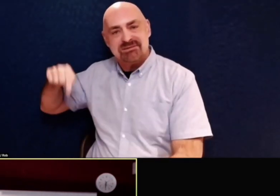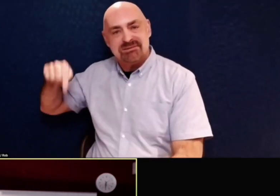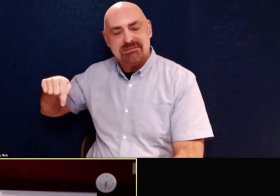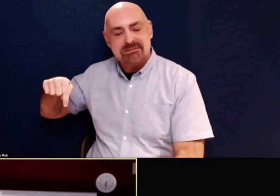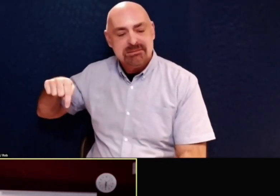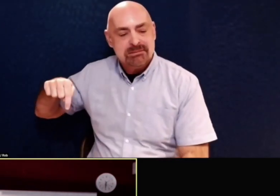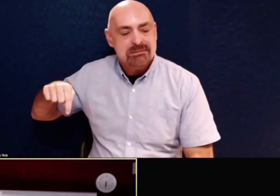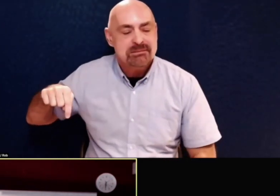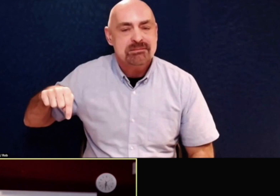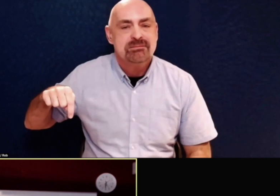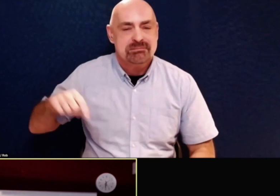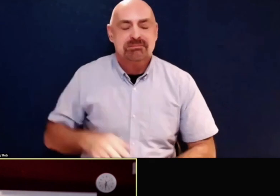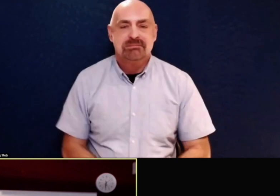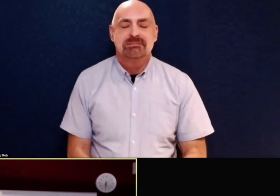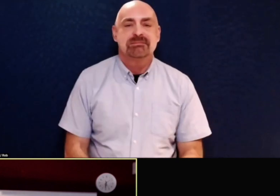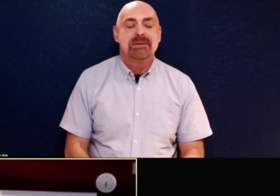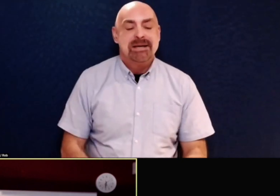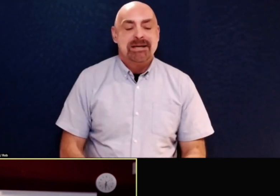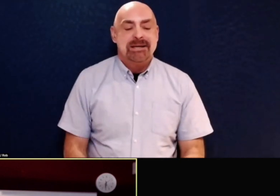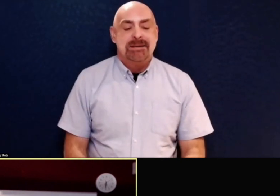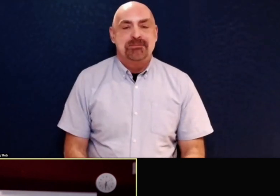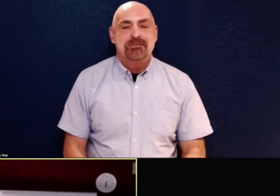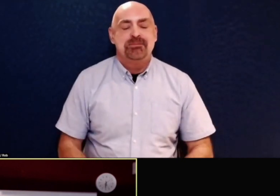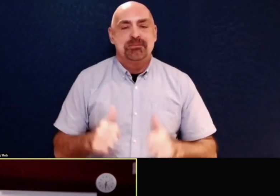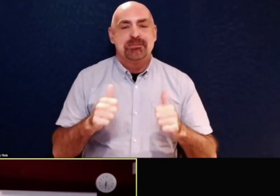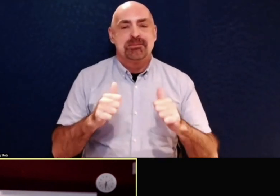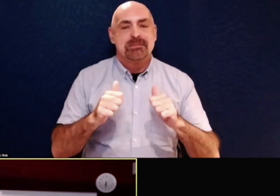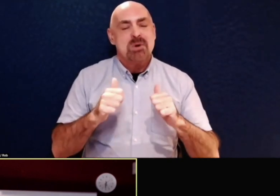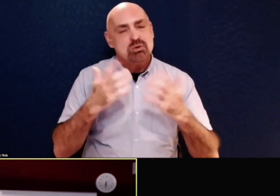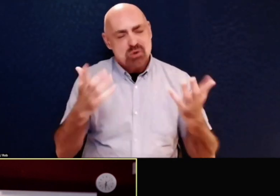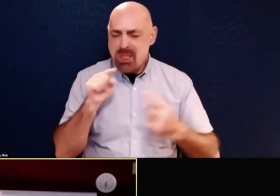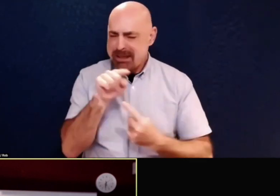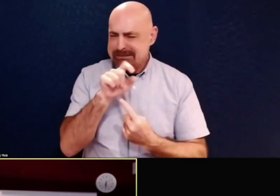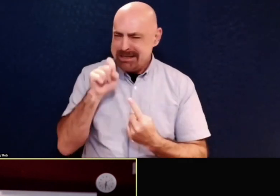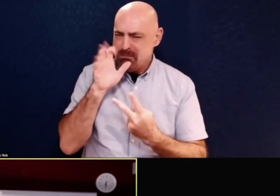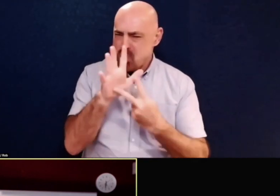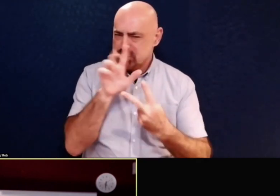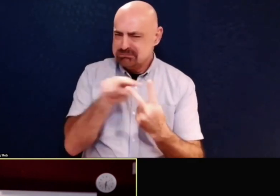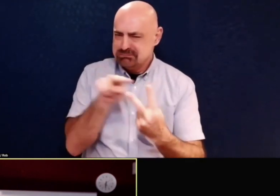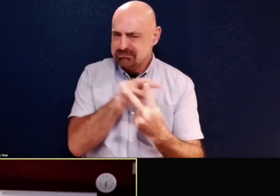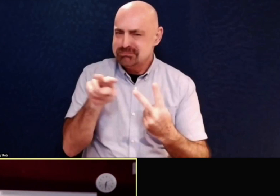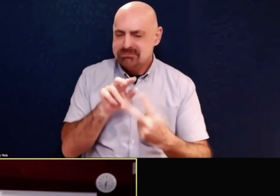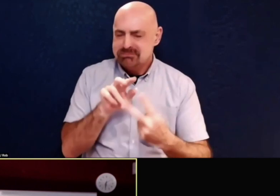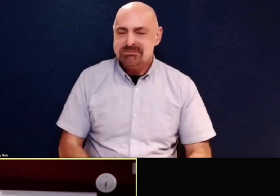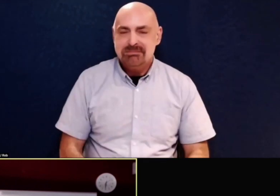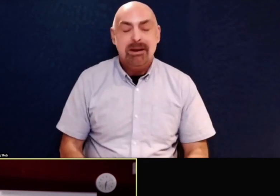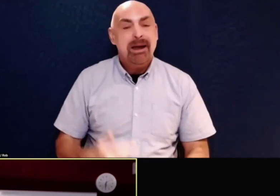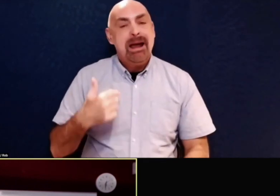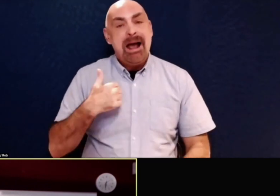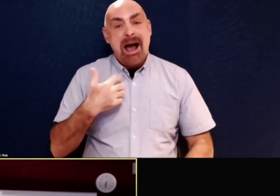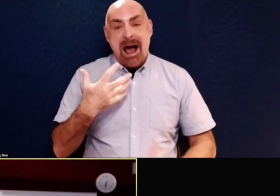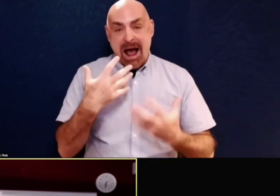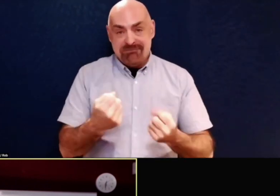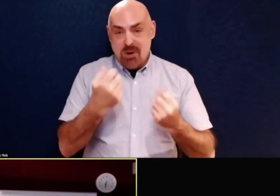And it seems to me these are really, really important points. I think I have lots of questions,